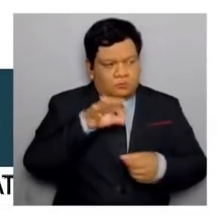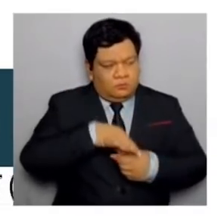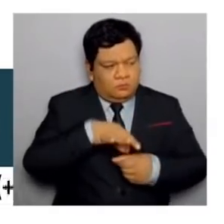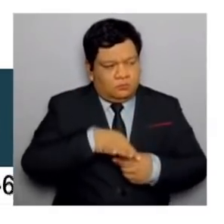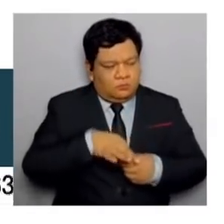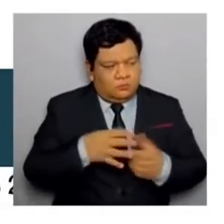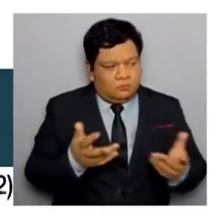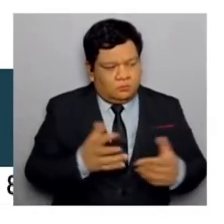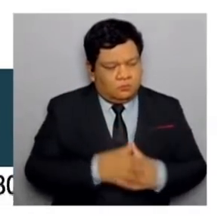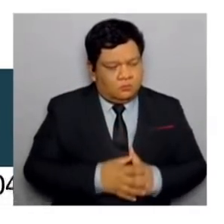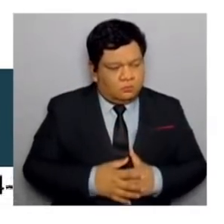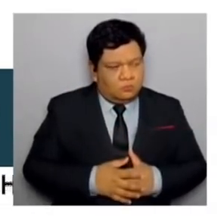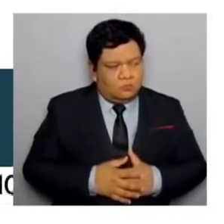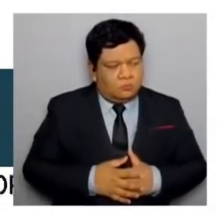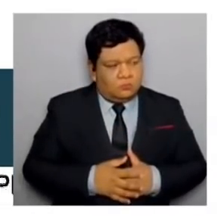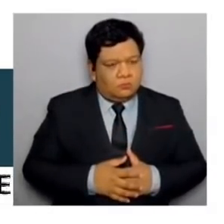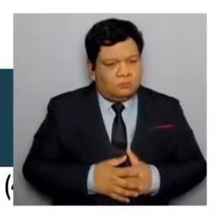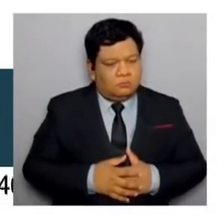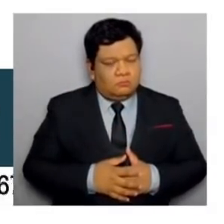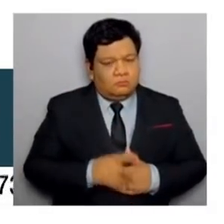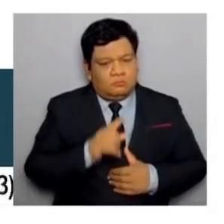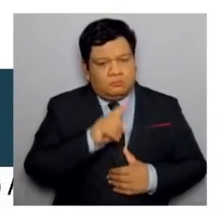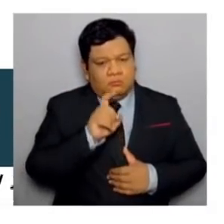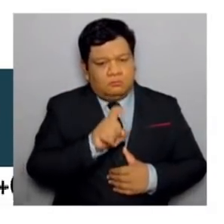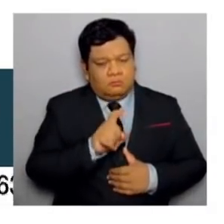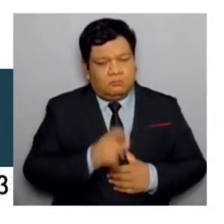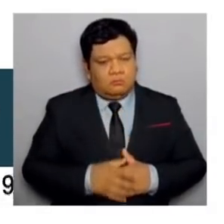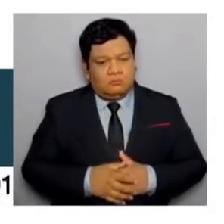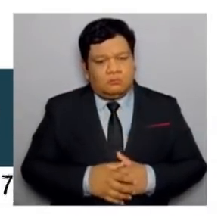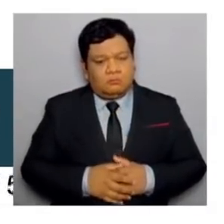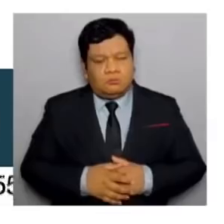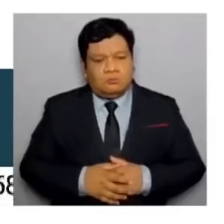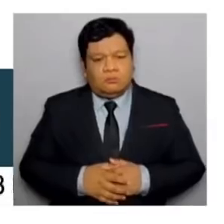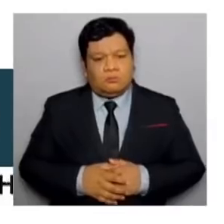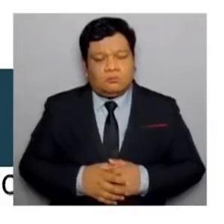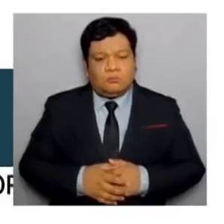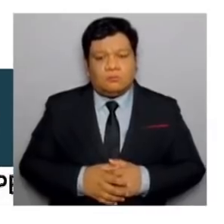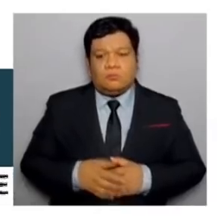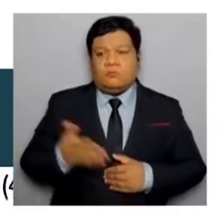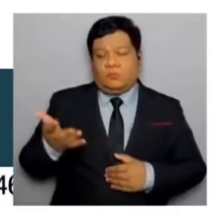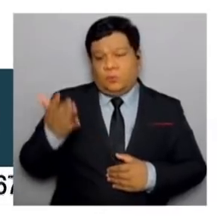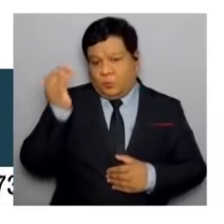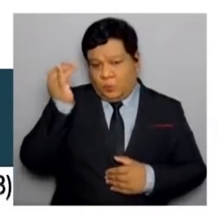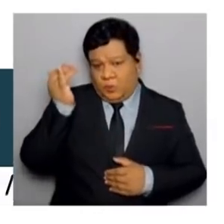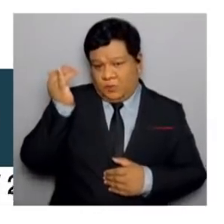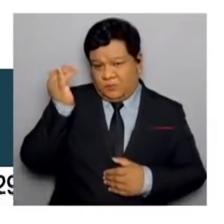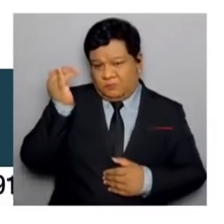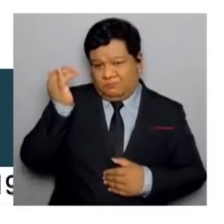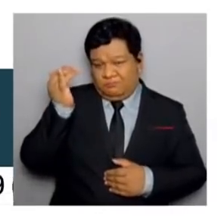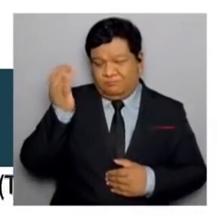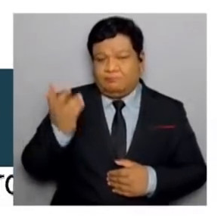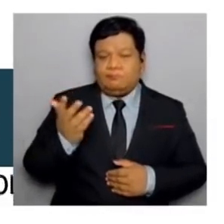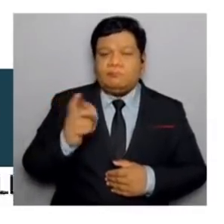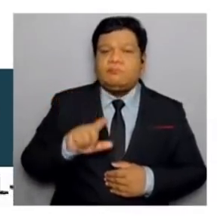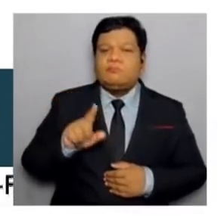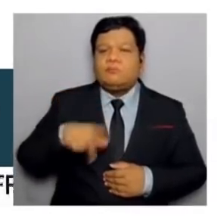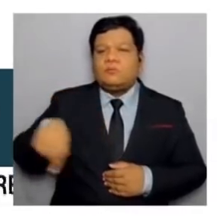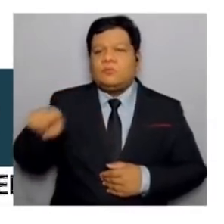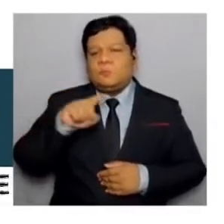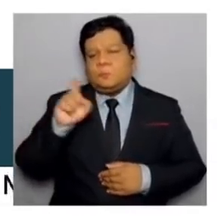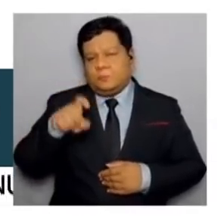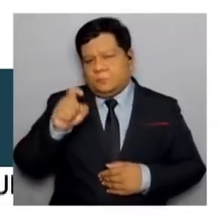million votes that he garnered during the elections? Go ahead, attorney. Because at the end of the day, you know, everyone must be reminded